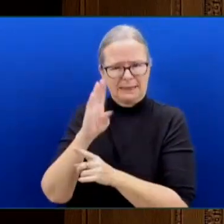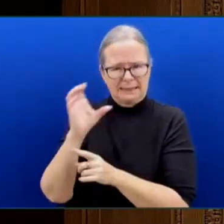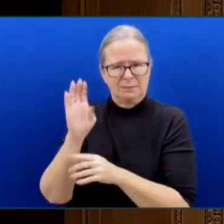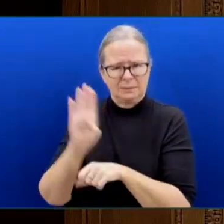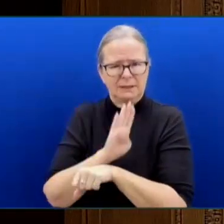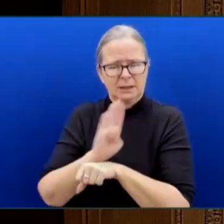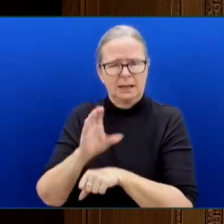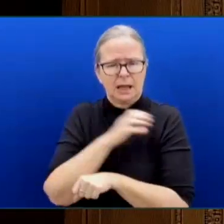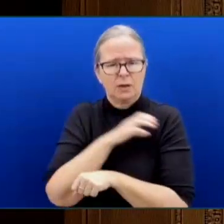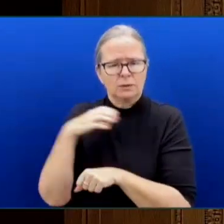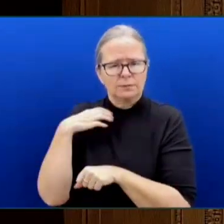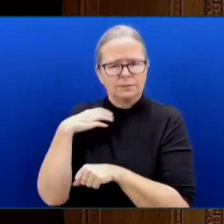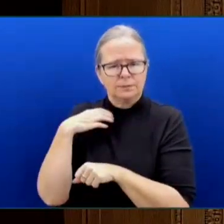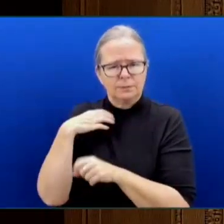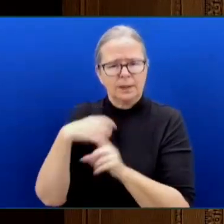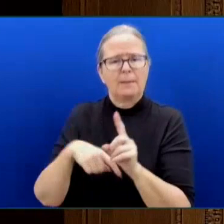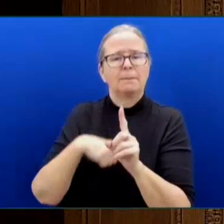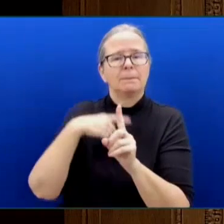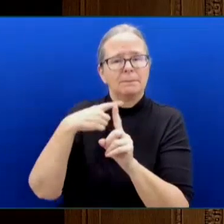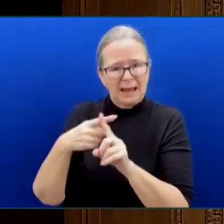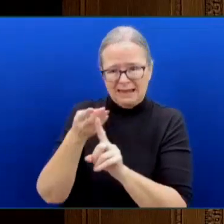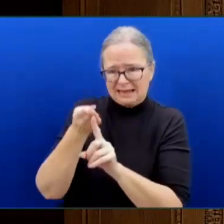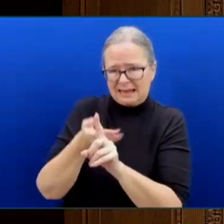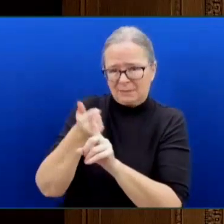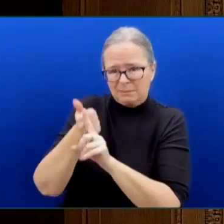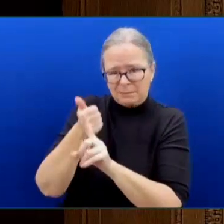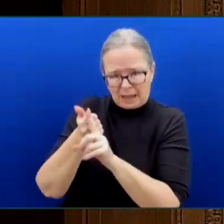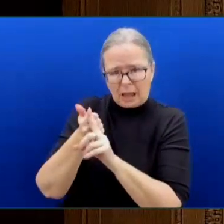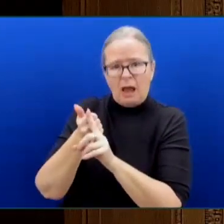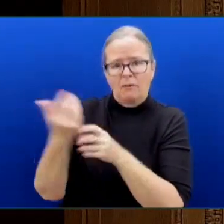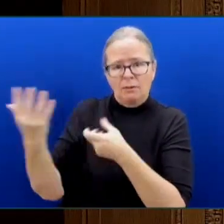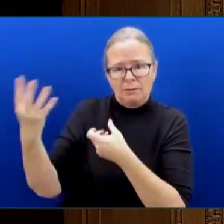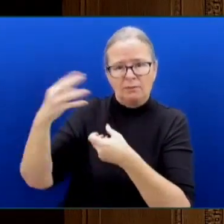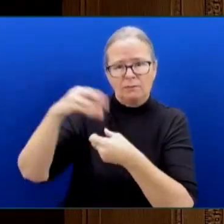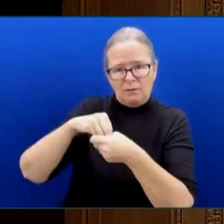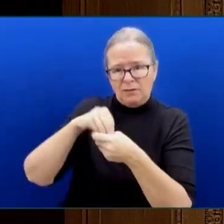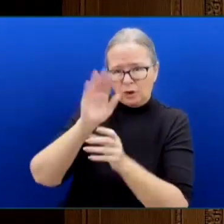member of this government's Economic Forecast Council.